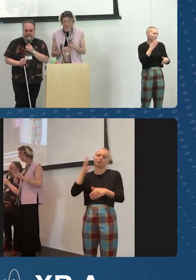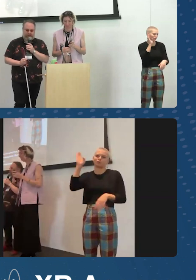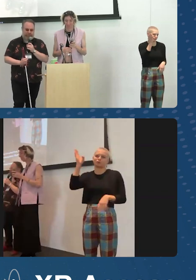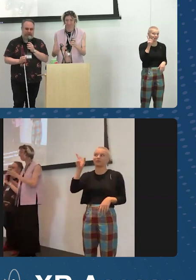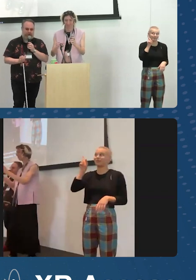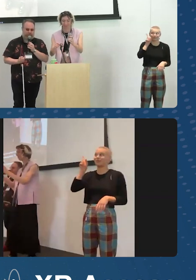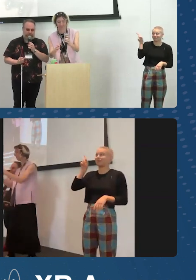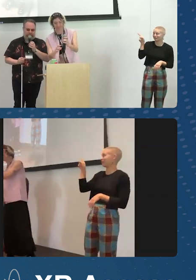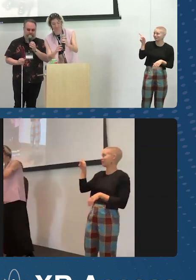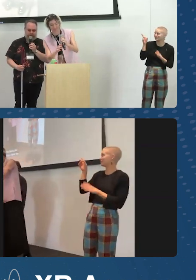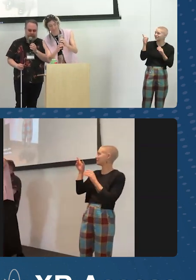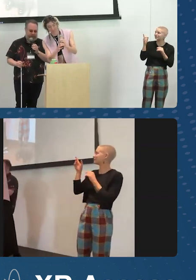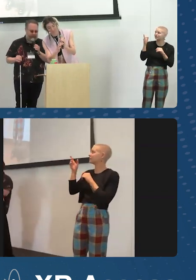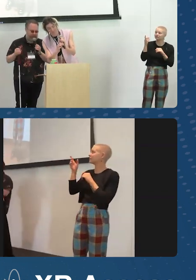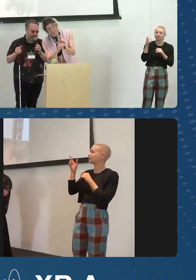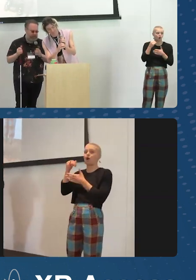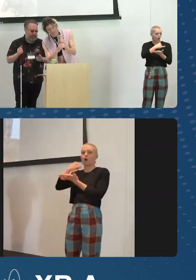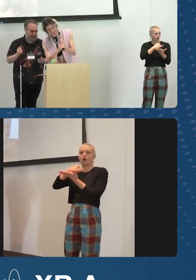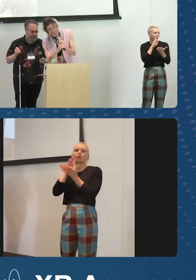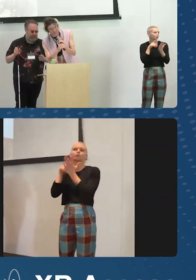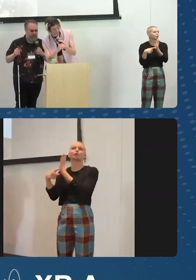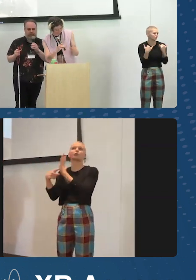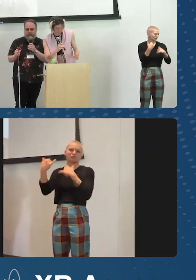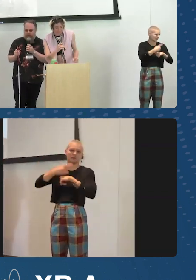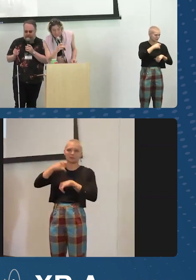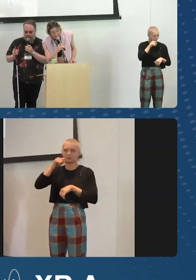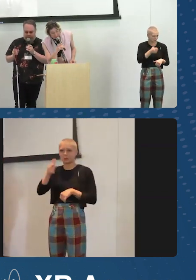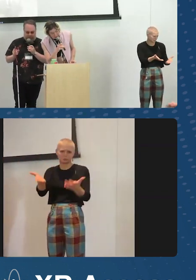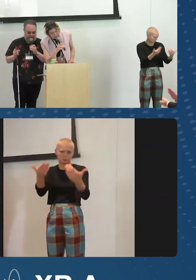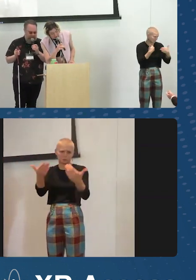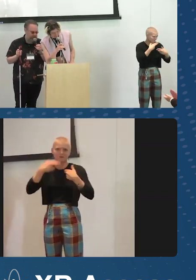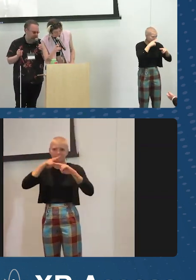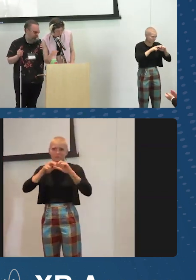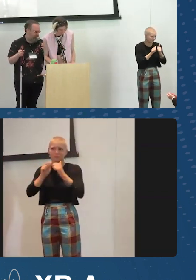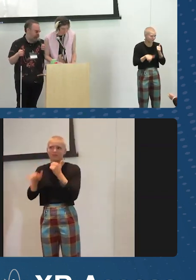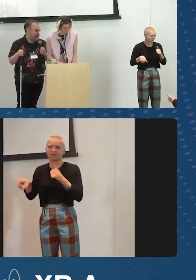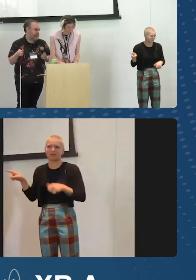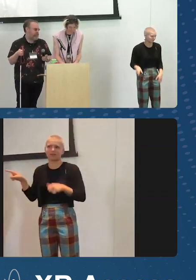piece today and tomorrow, so you can come and have fun with it. Thank you, friends. Thank you so much.